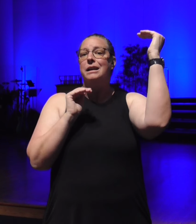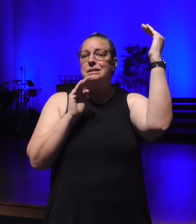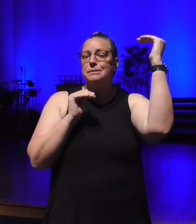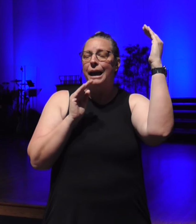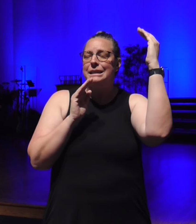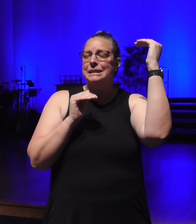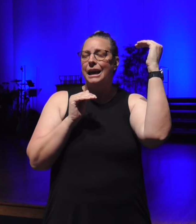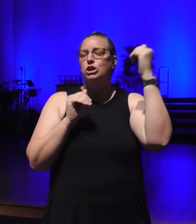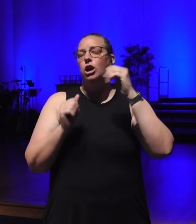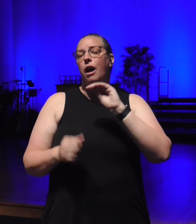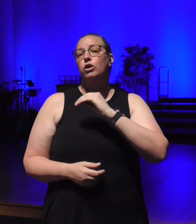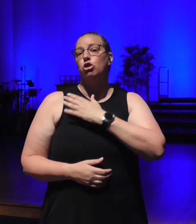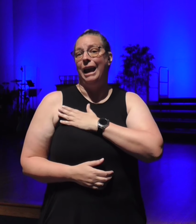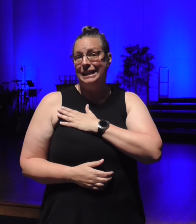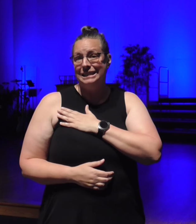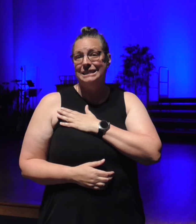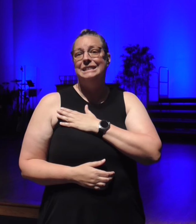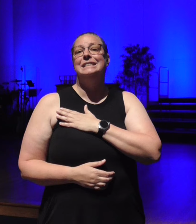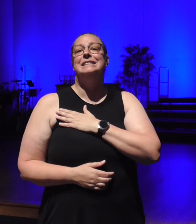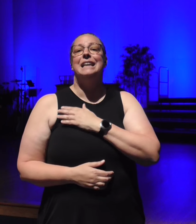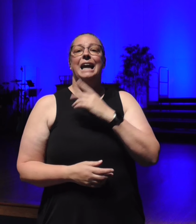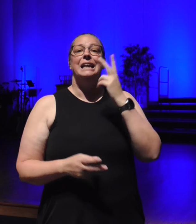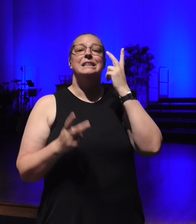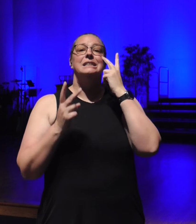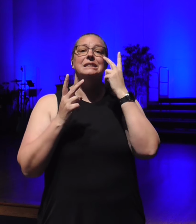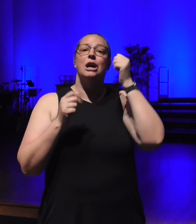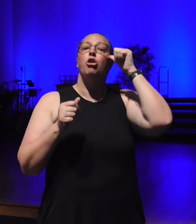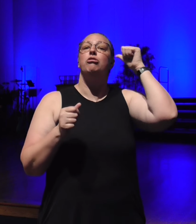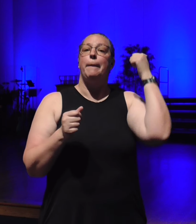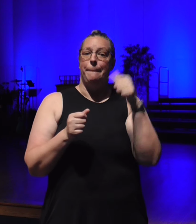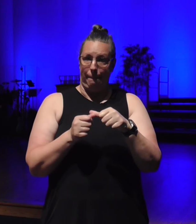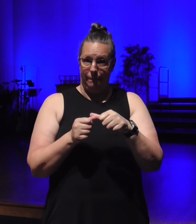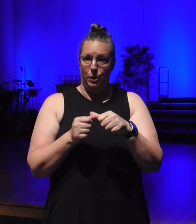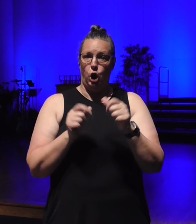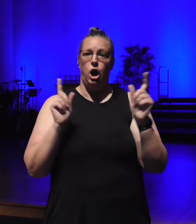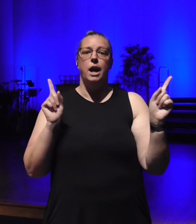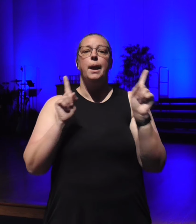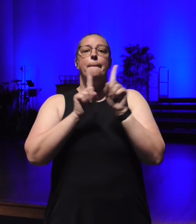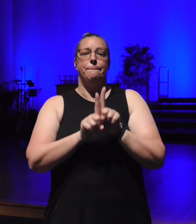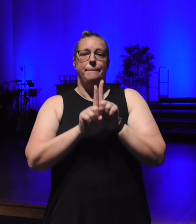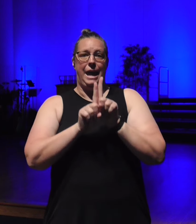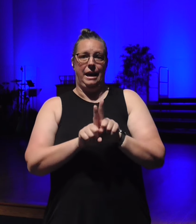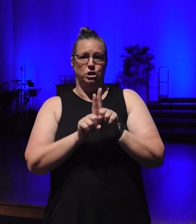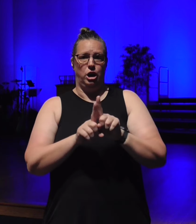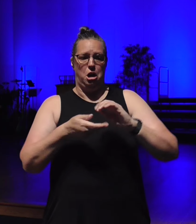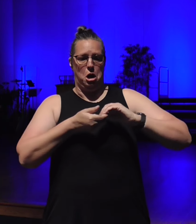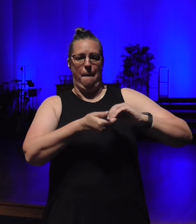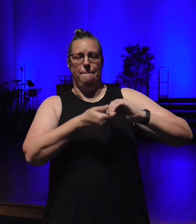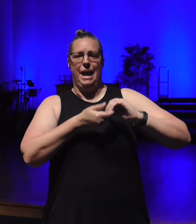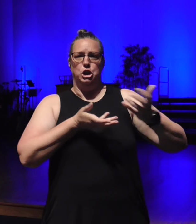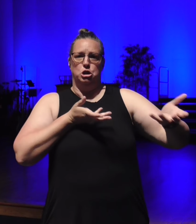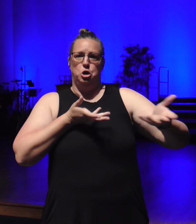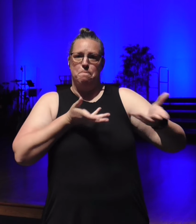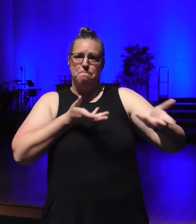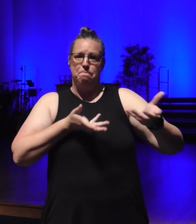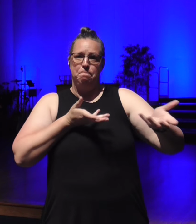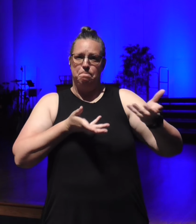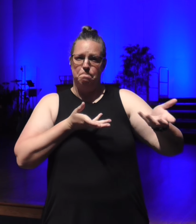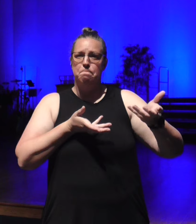to remember divine companionship. A Glorian is a reminder of companionship,